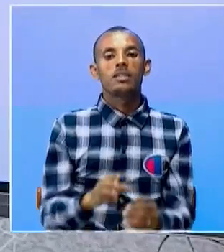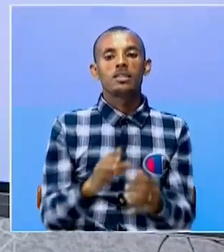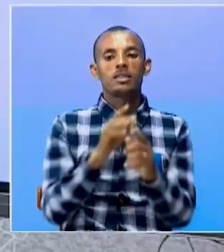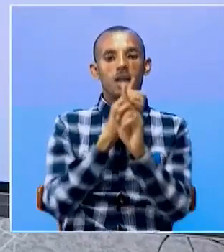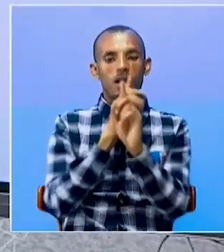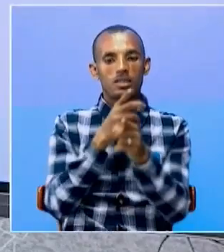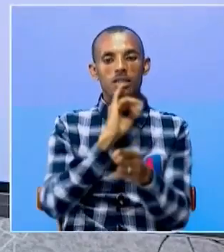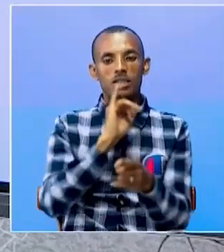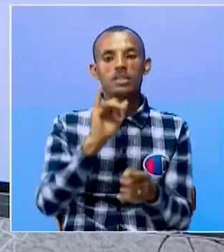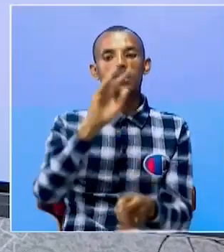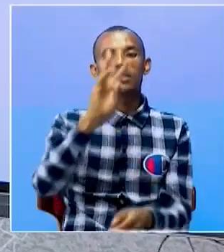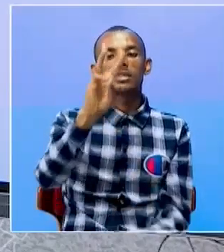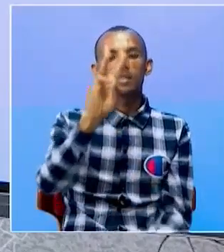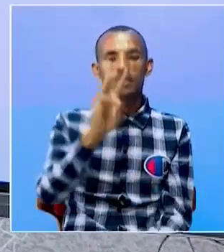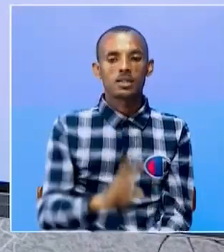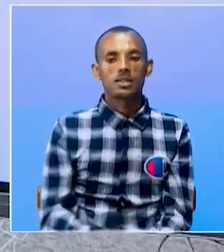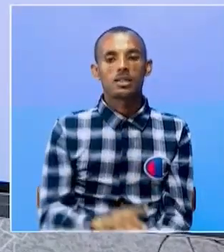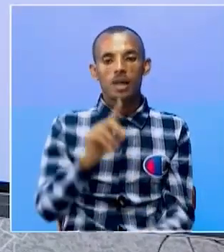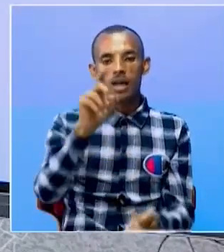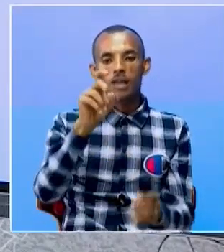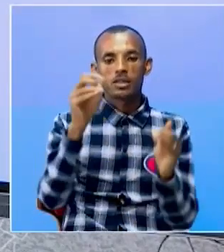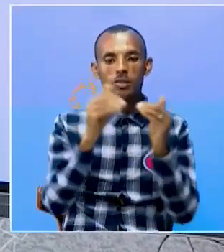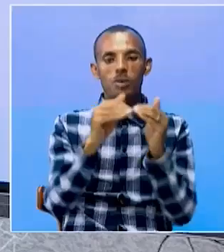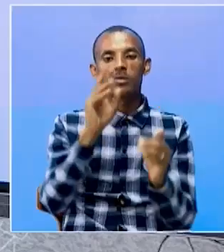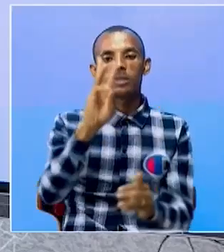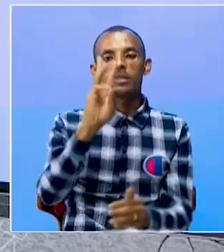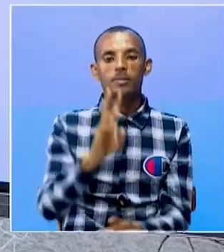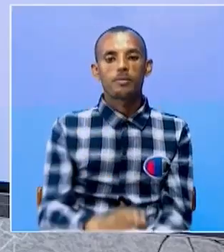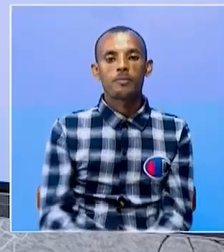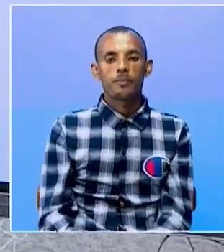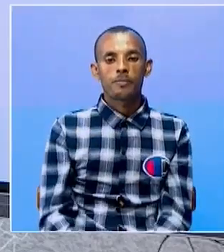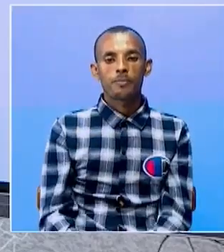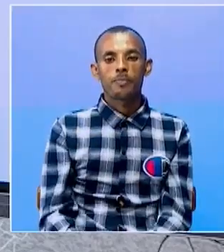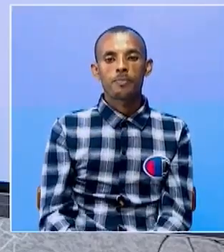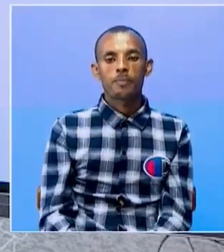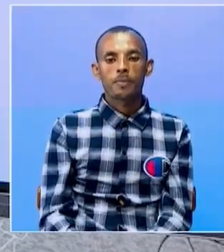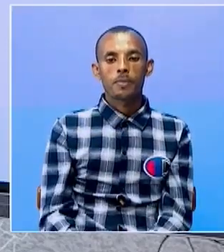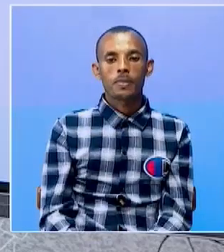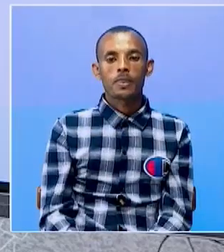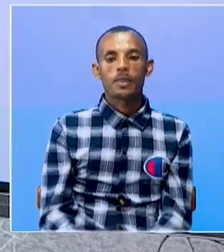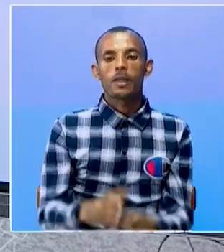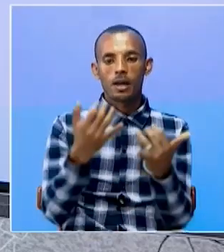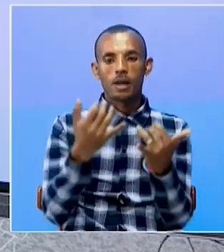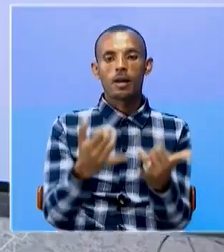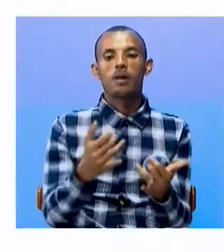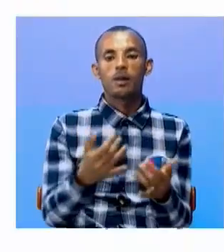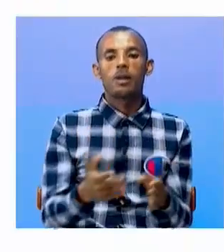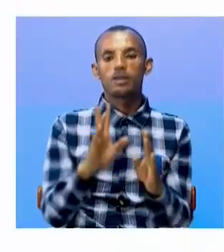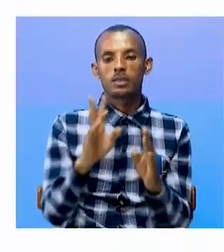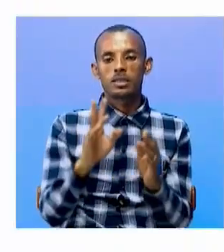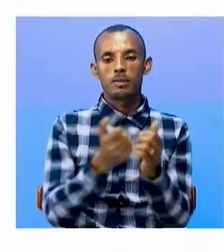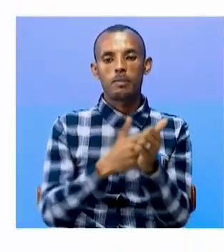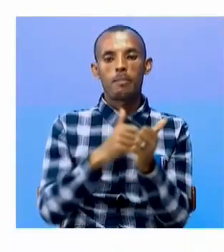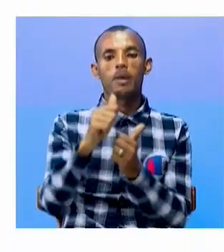for this one is x equals to positive 6. Now, let's proceed.